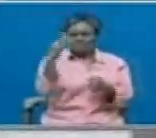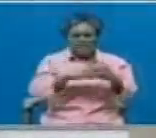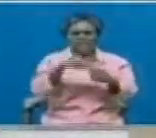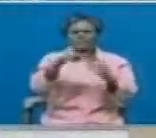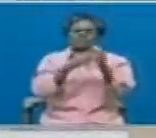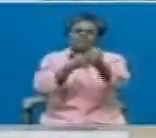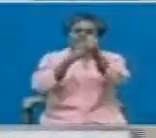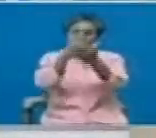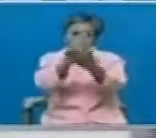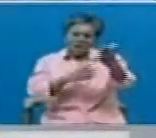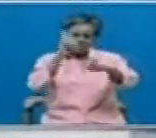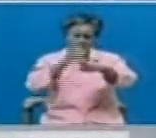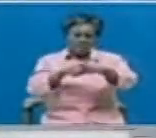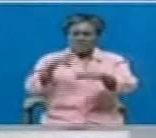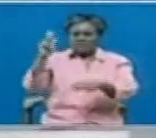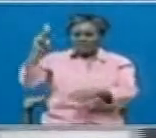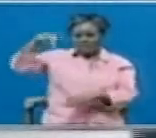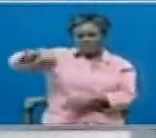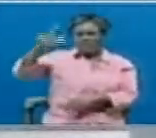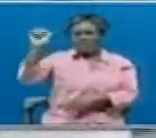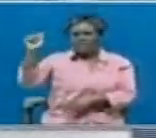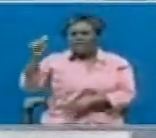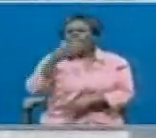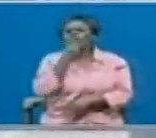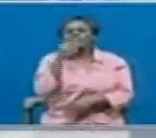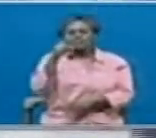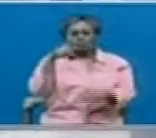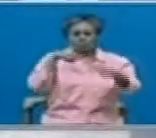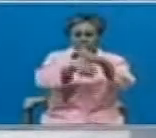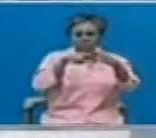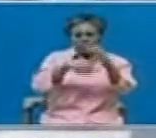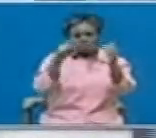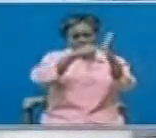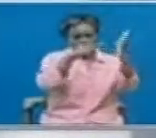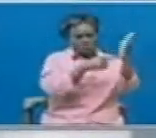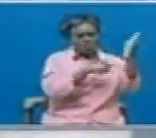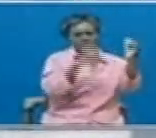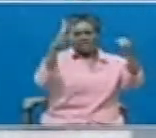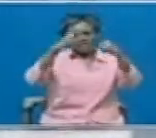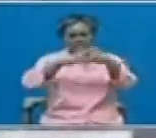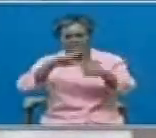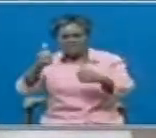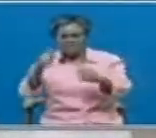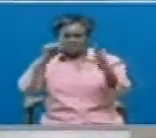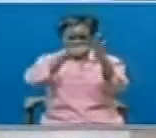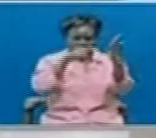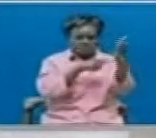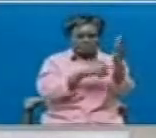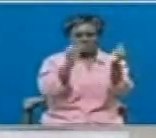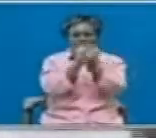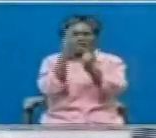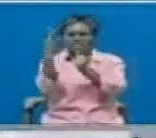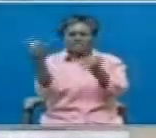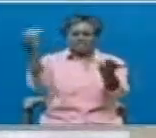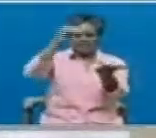at halftime. KPA's Martin Gitonga top-scored with 19 points, while James Ouma added 13. James